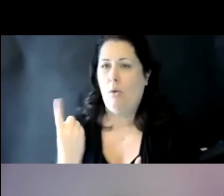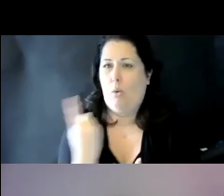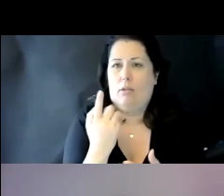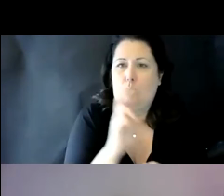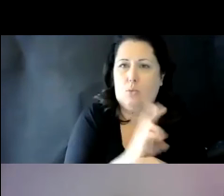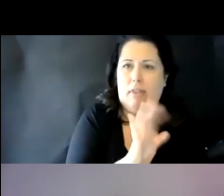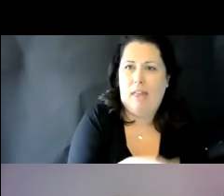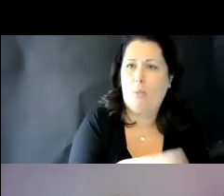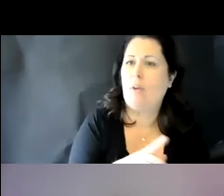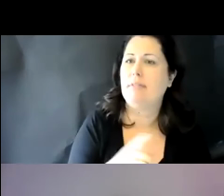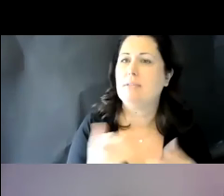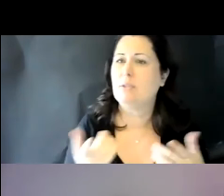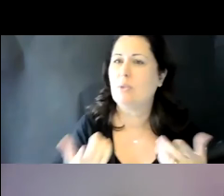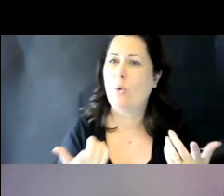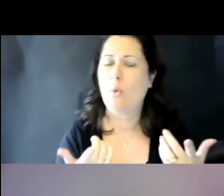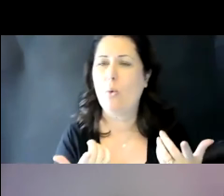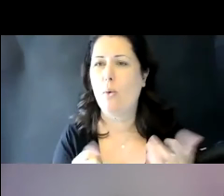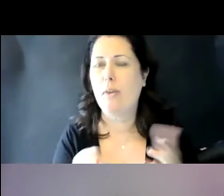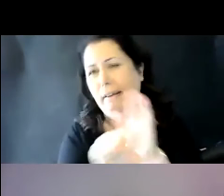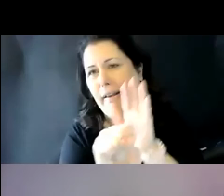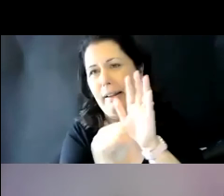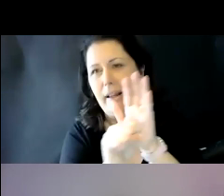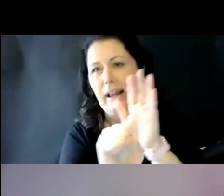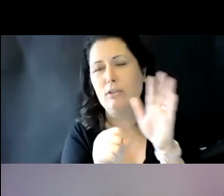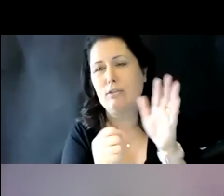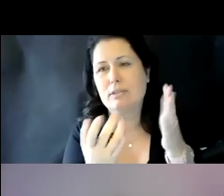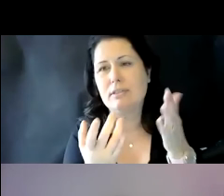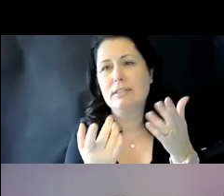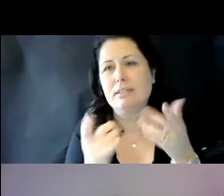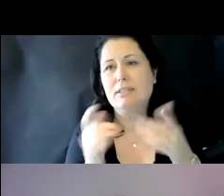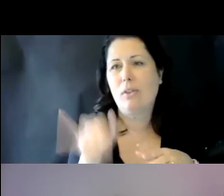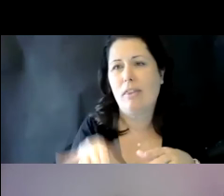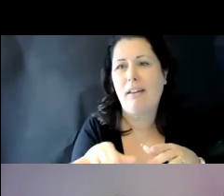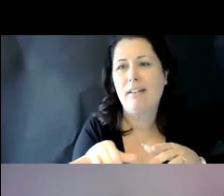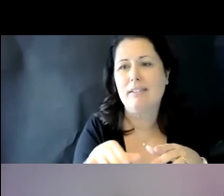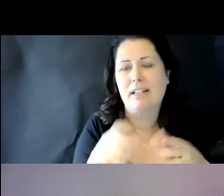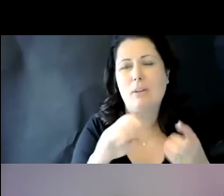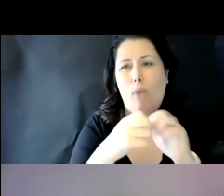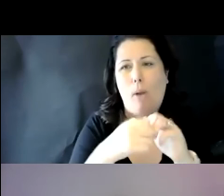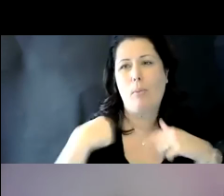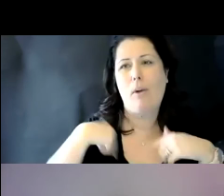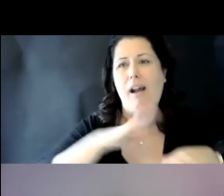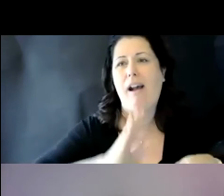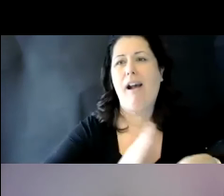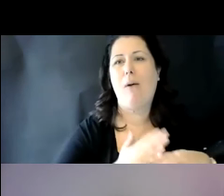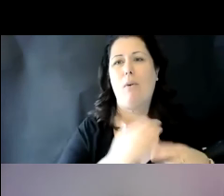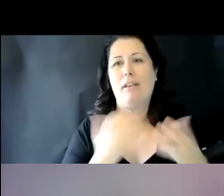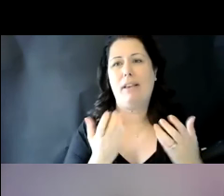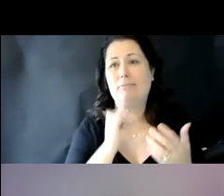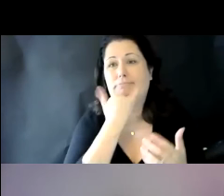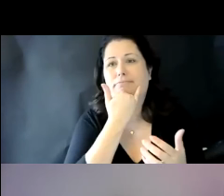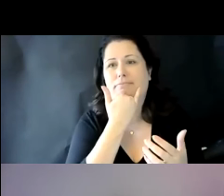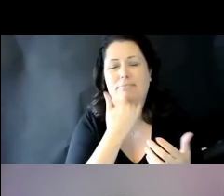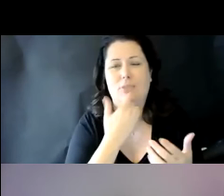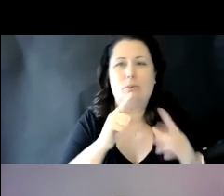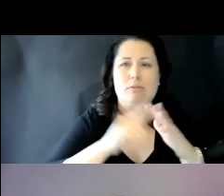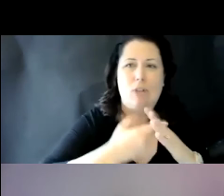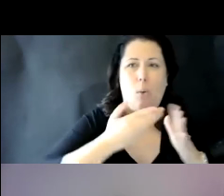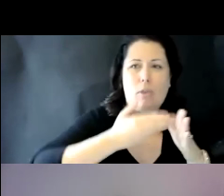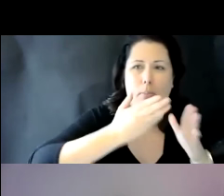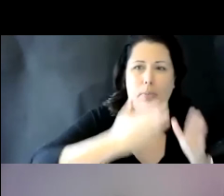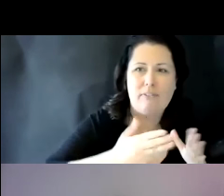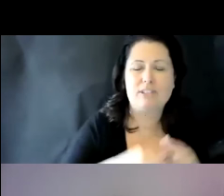other indicators were added in, but it is a slight flaw in the process that was accidental. But it didn't seem